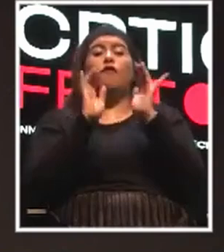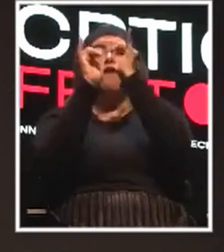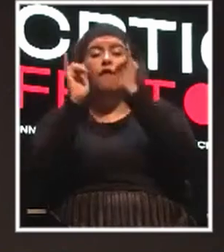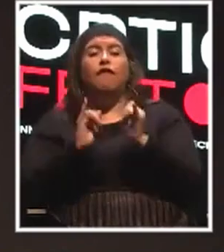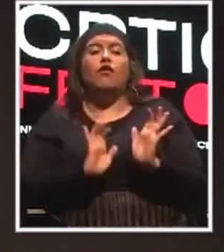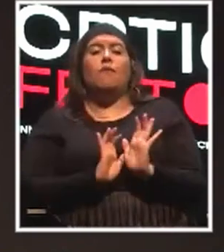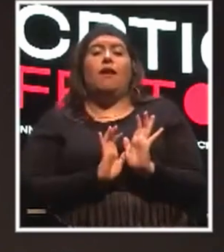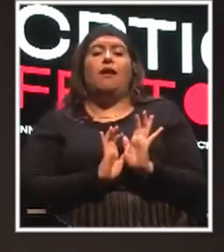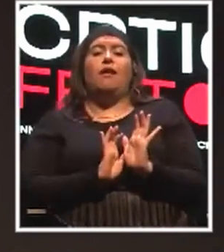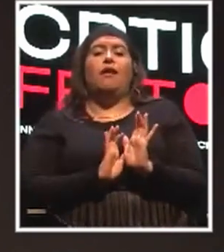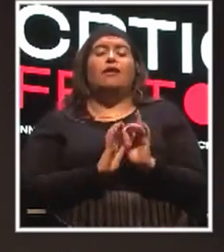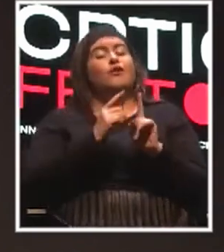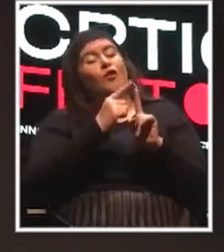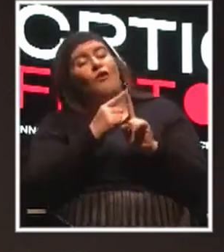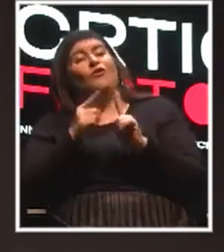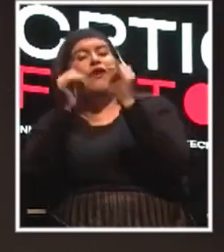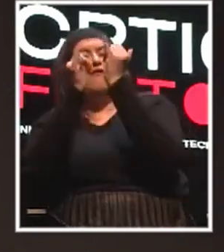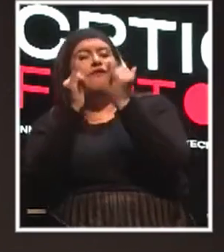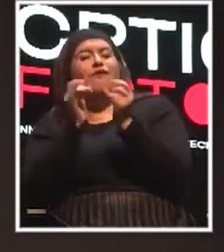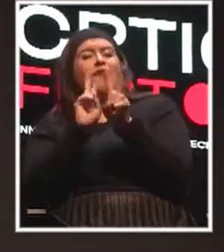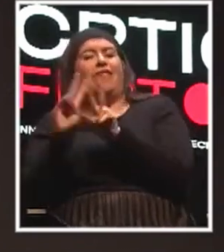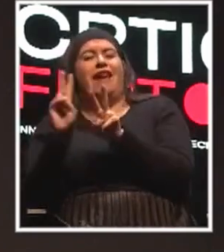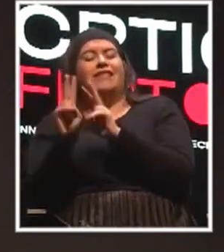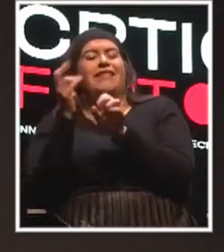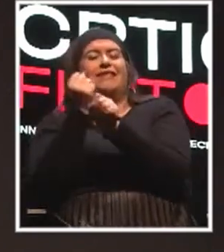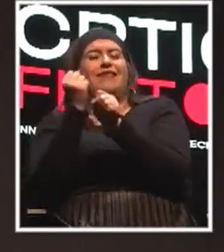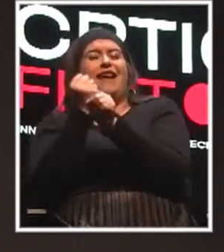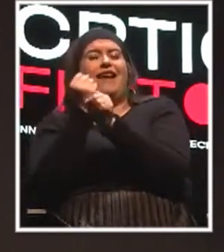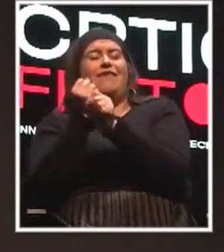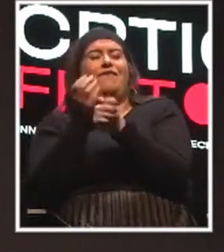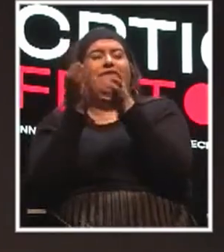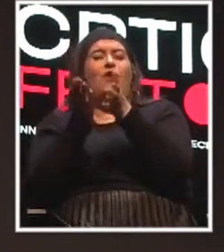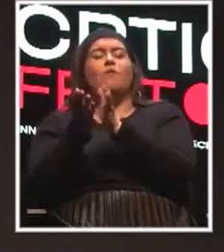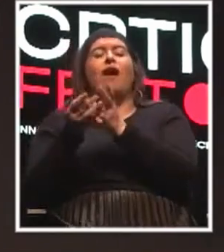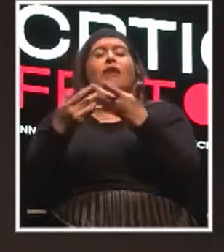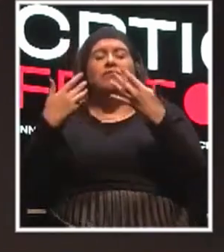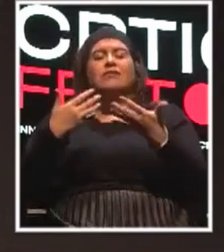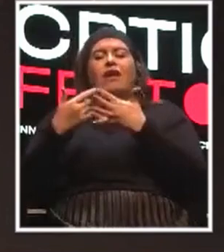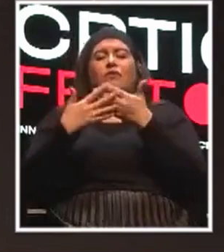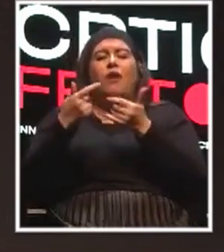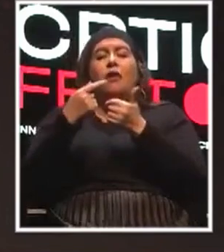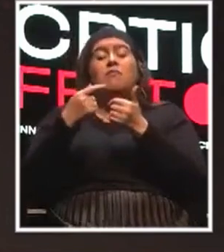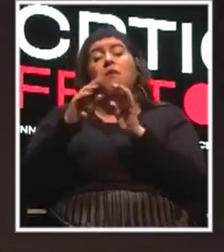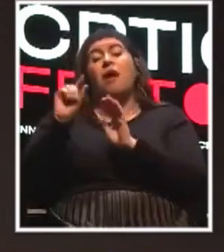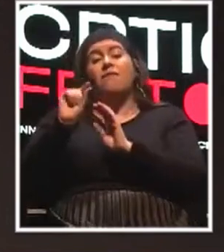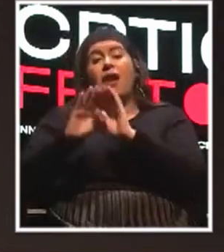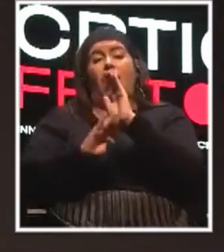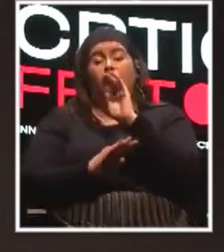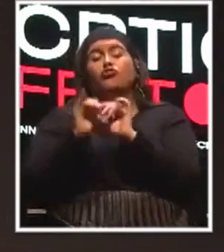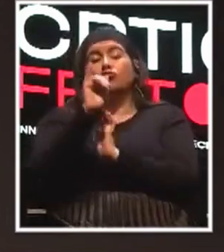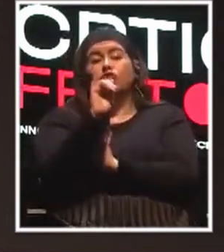you might be able to do more authentic work at a lower scale but you'll be doing it on your own